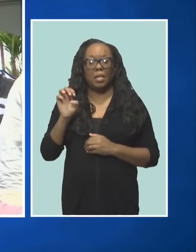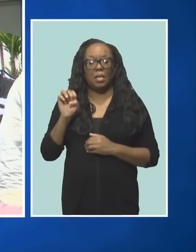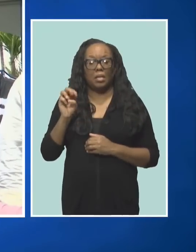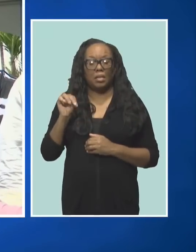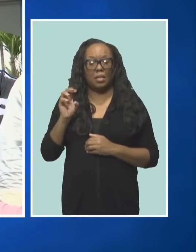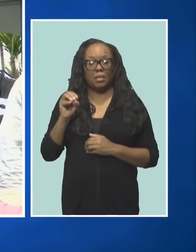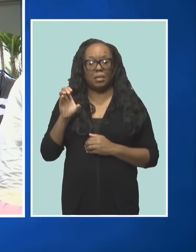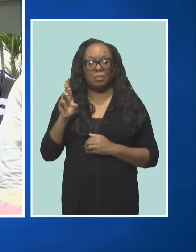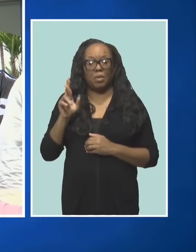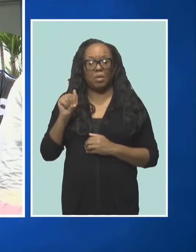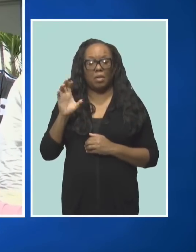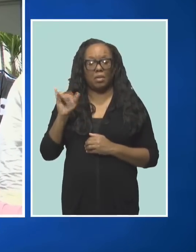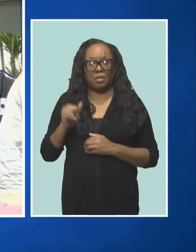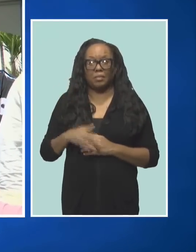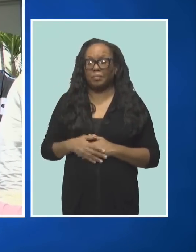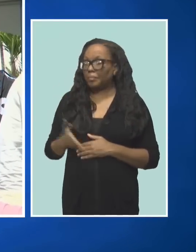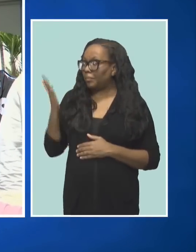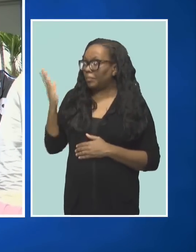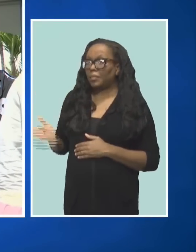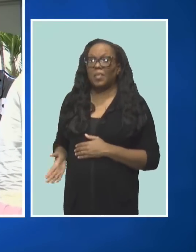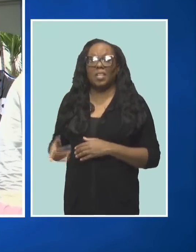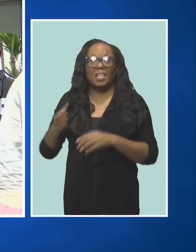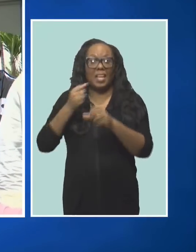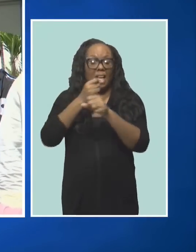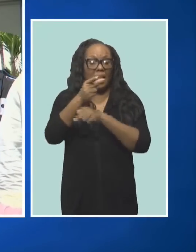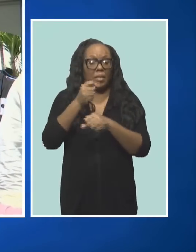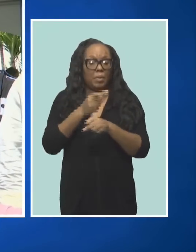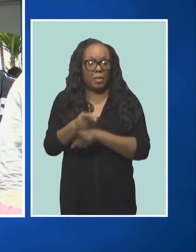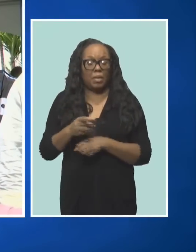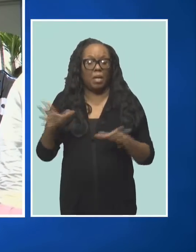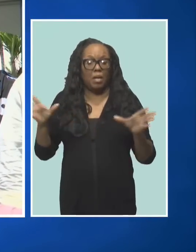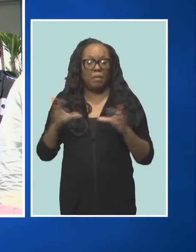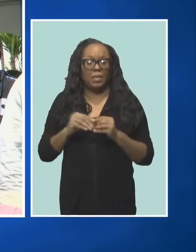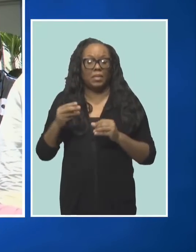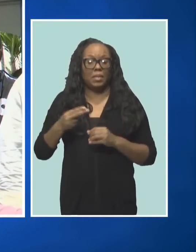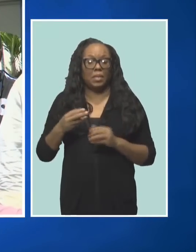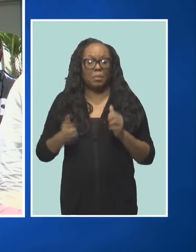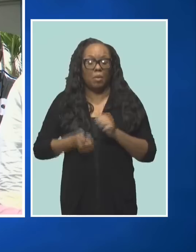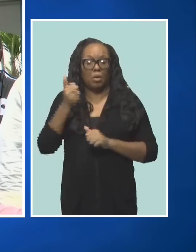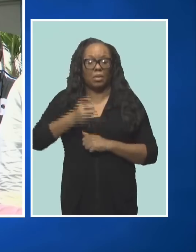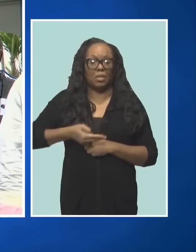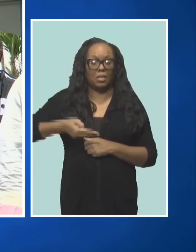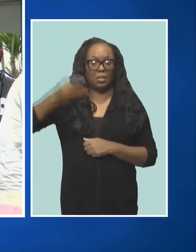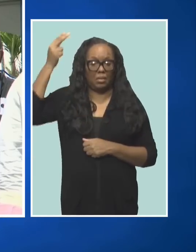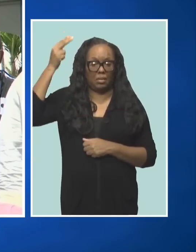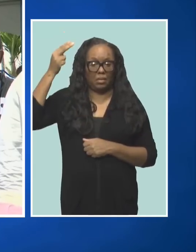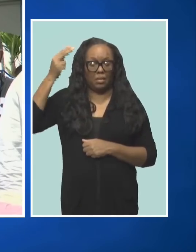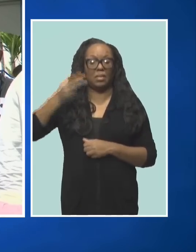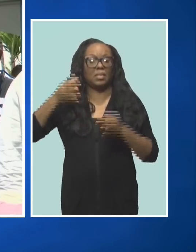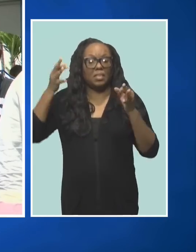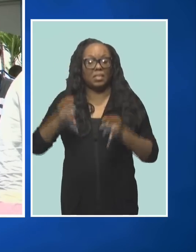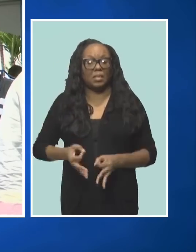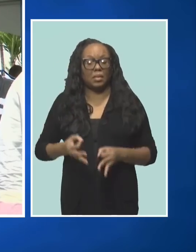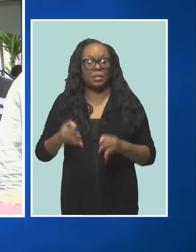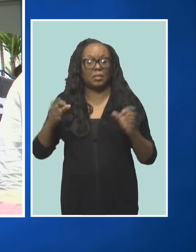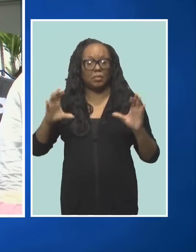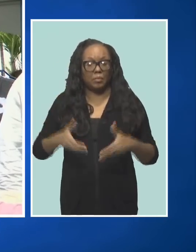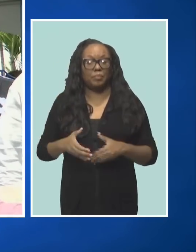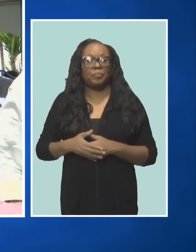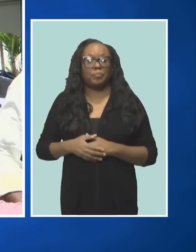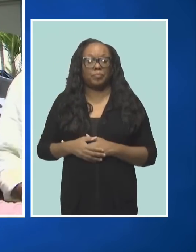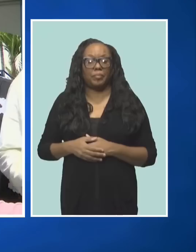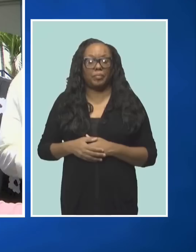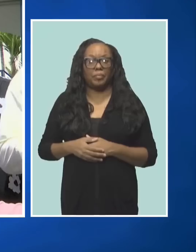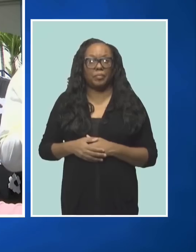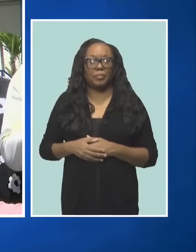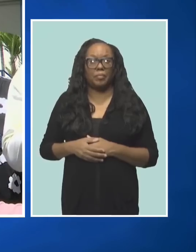the highest decision-making body of the Democratic Labour Party, and yesterday that membership decided that Mr. Steve Blackett